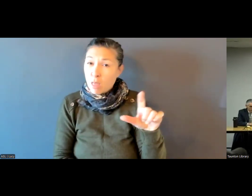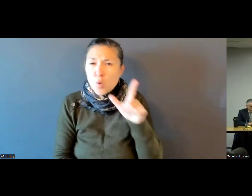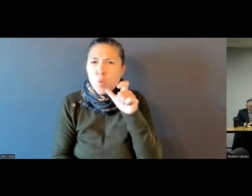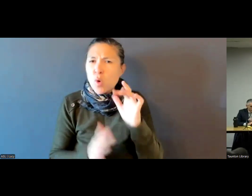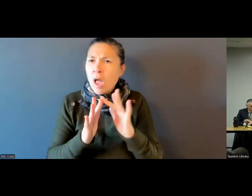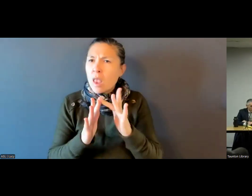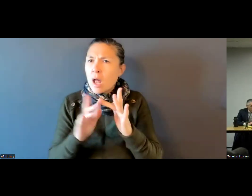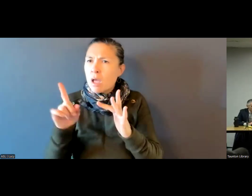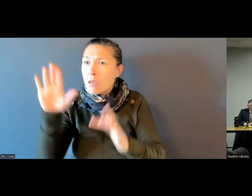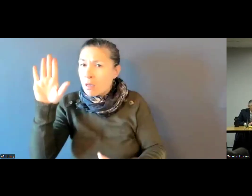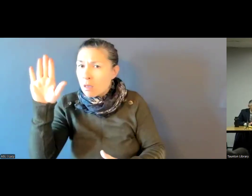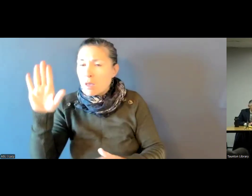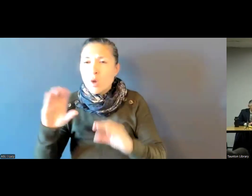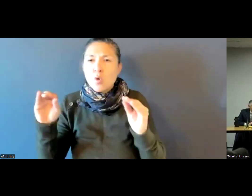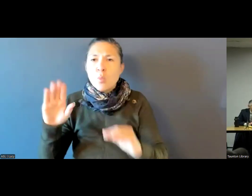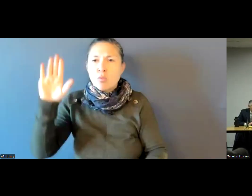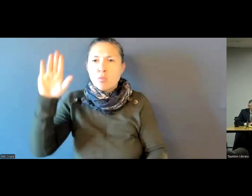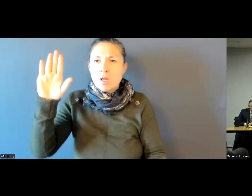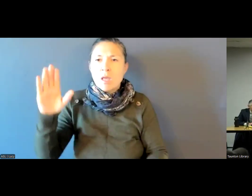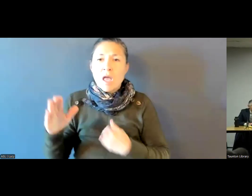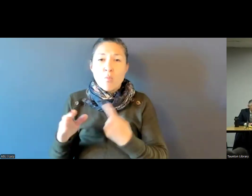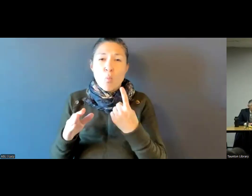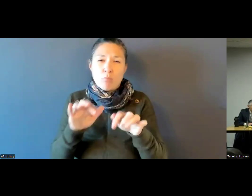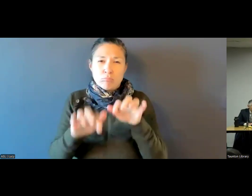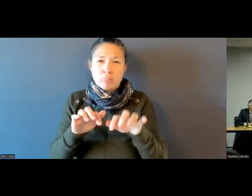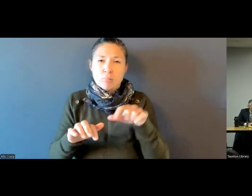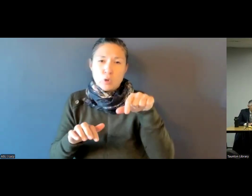There's nobody raising their hand, but we do have one written comment.